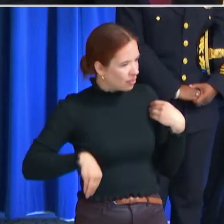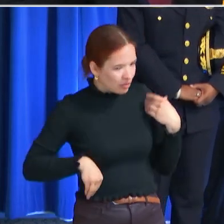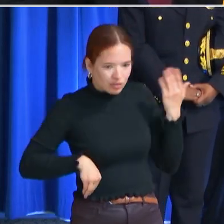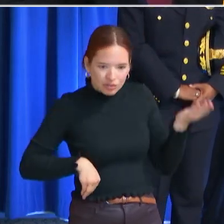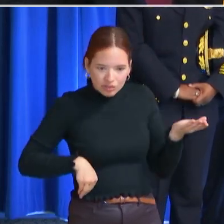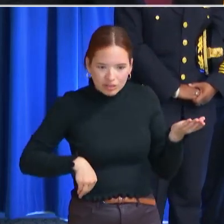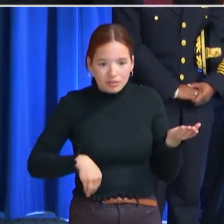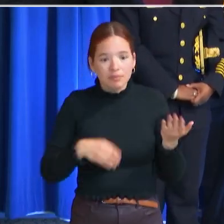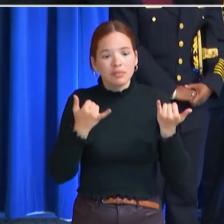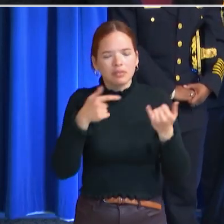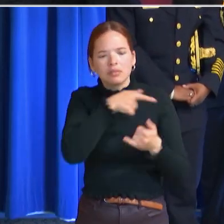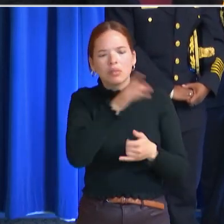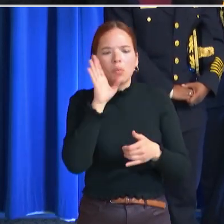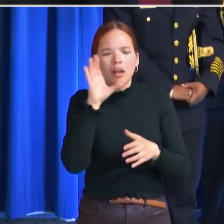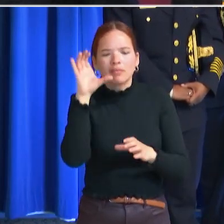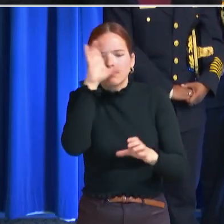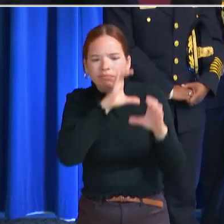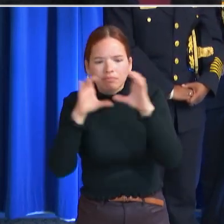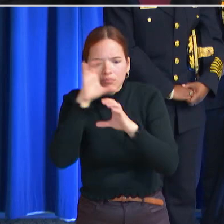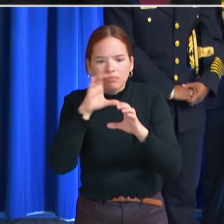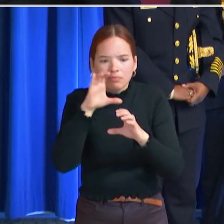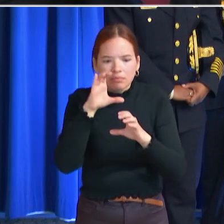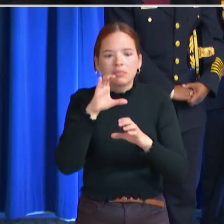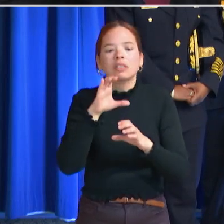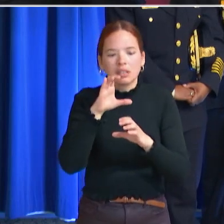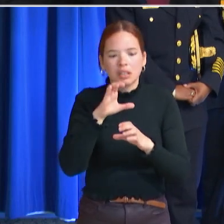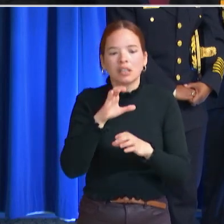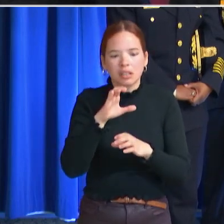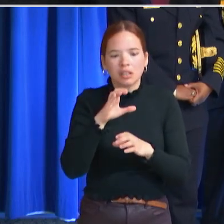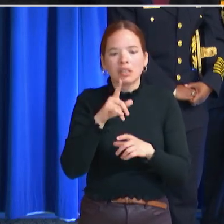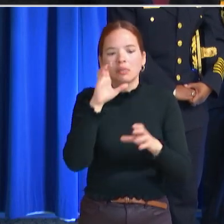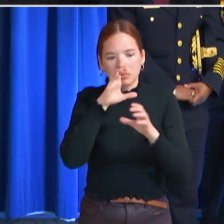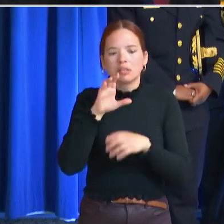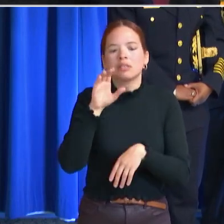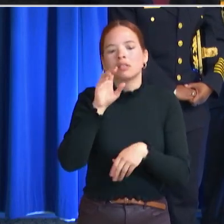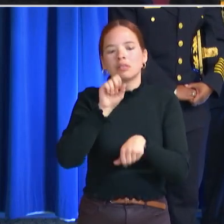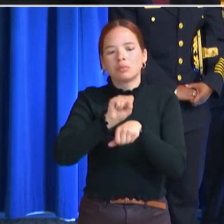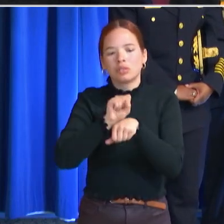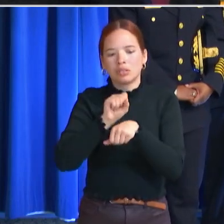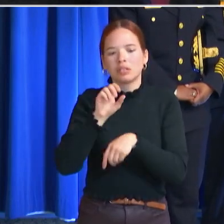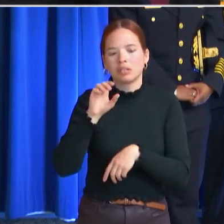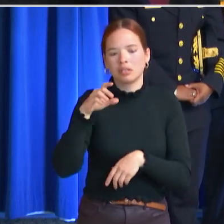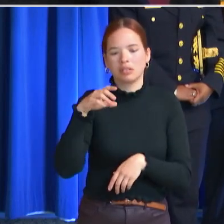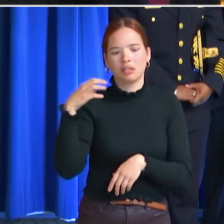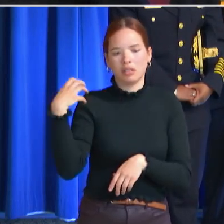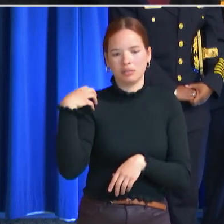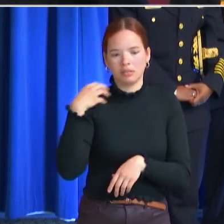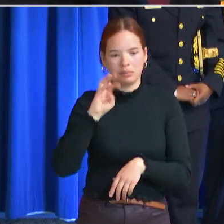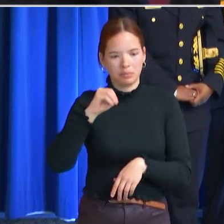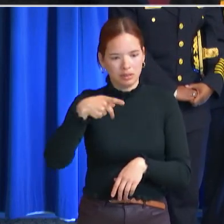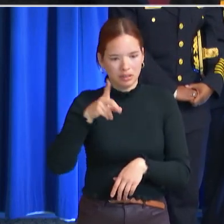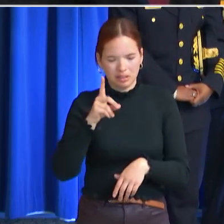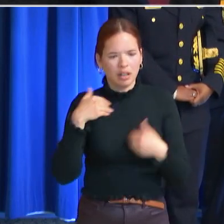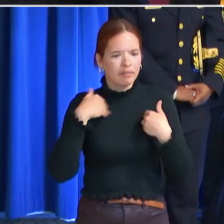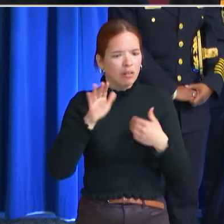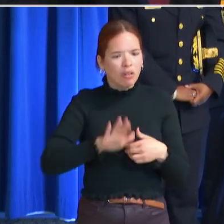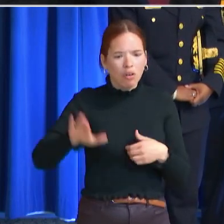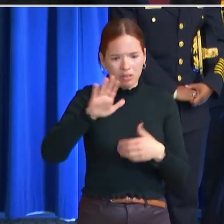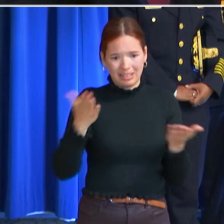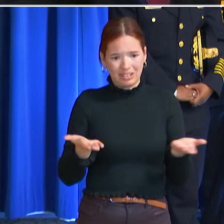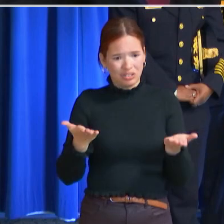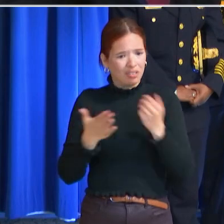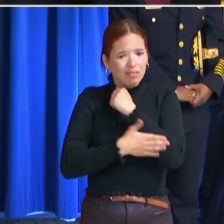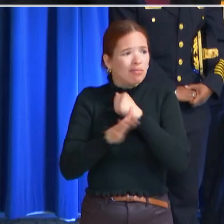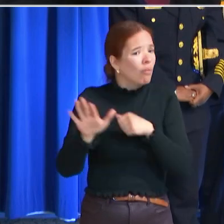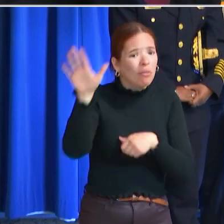conduct a search for the chief of the Metropolitan Police Department, I think that you will find candidates all across this country that will be interested,